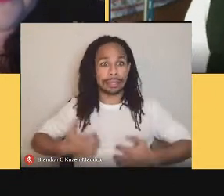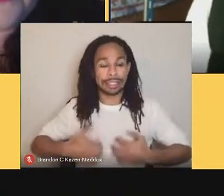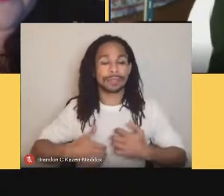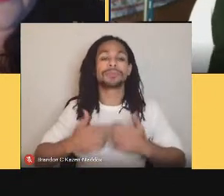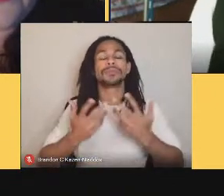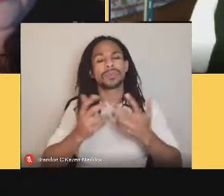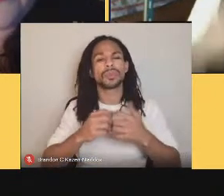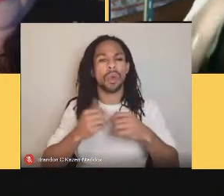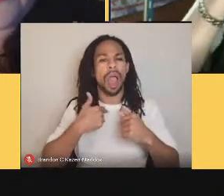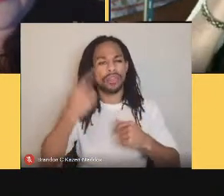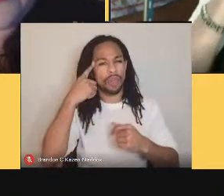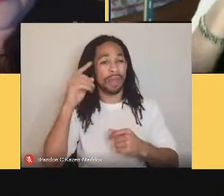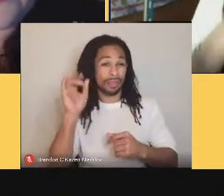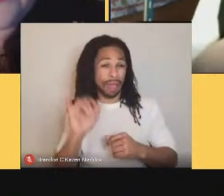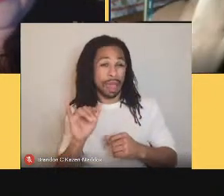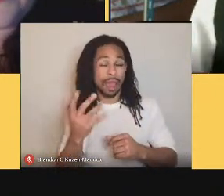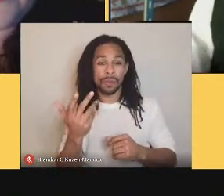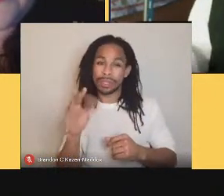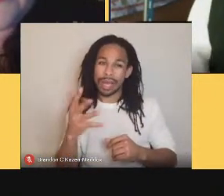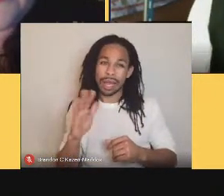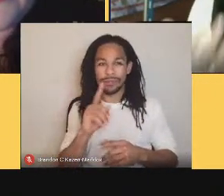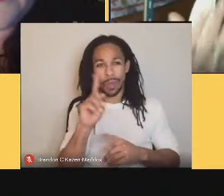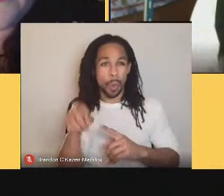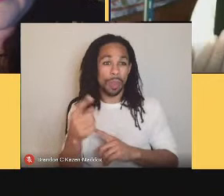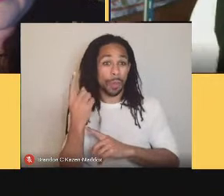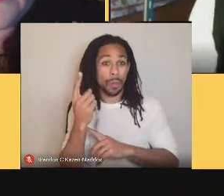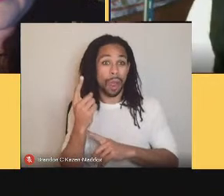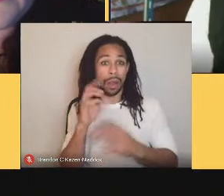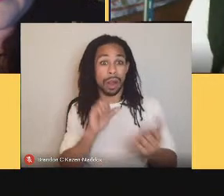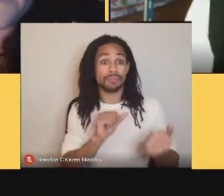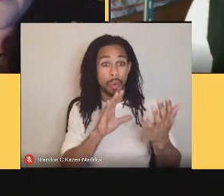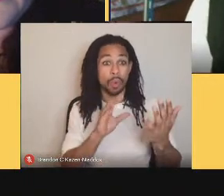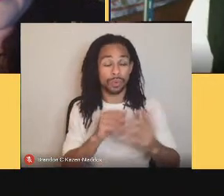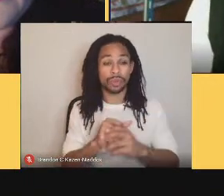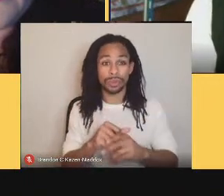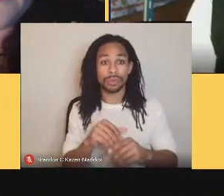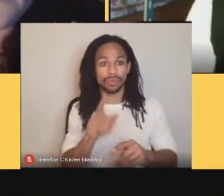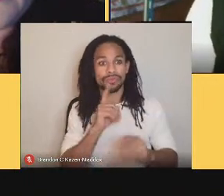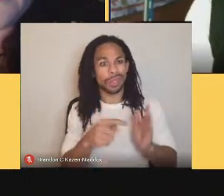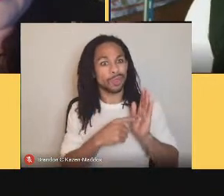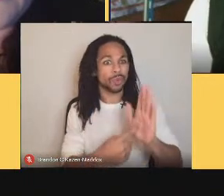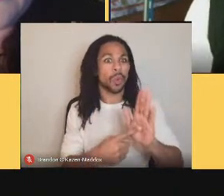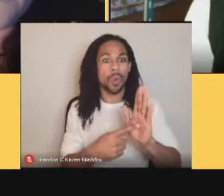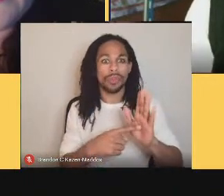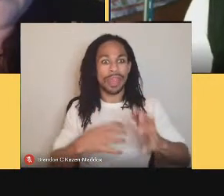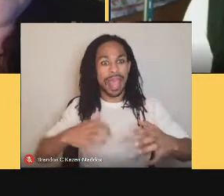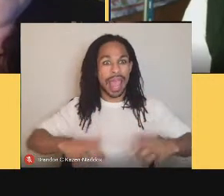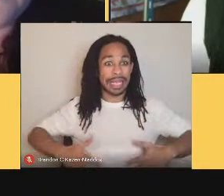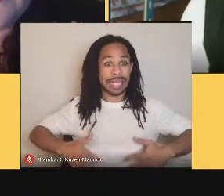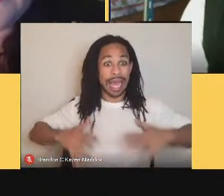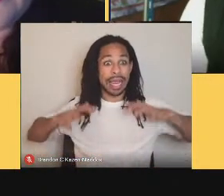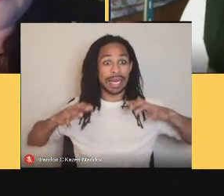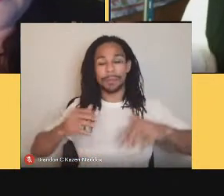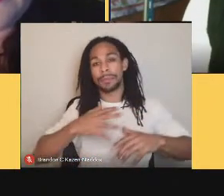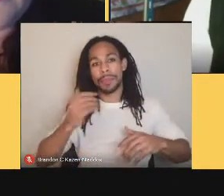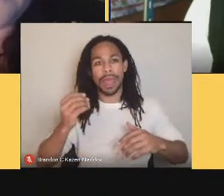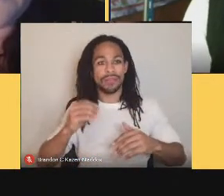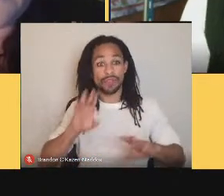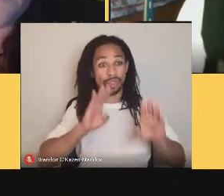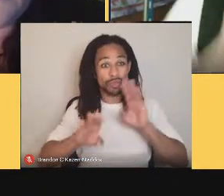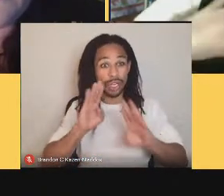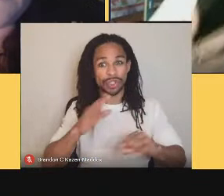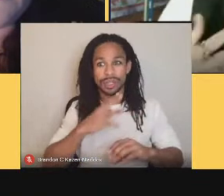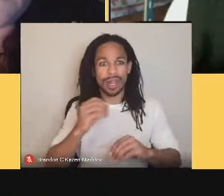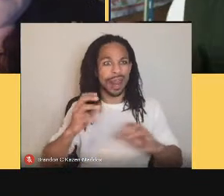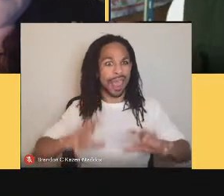was kind of the only way to approach this, to really convey the anxiety and dread that he was feeling, and frustration and